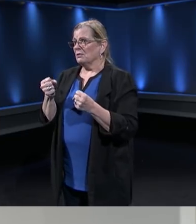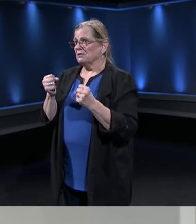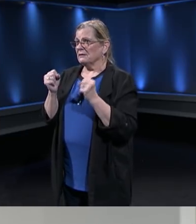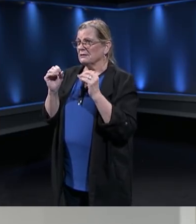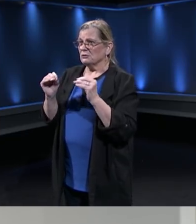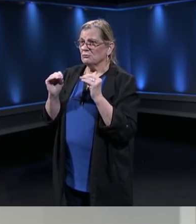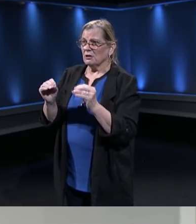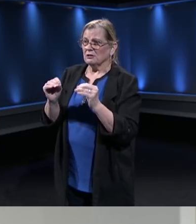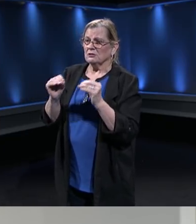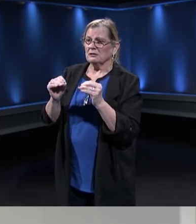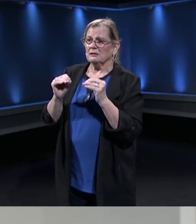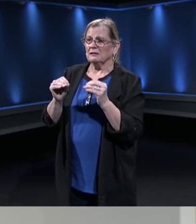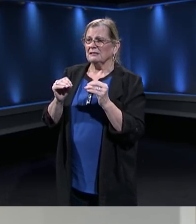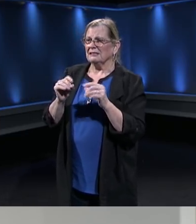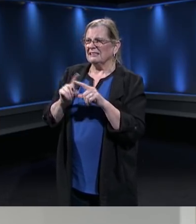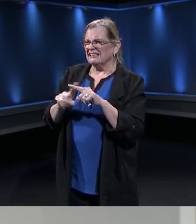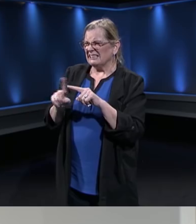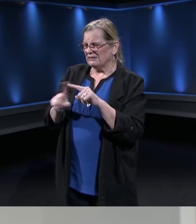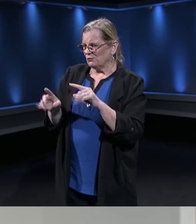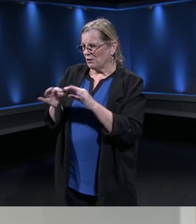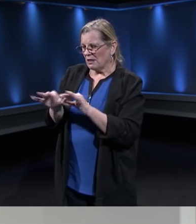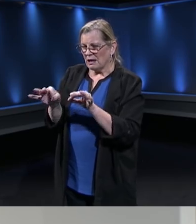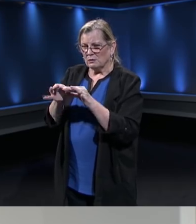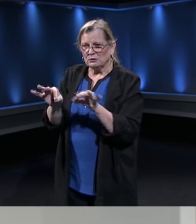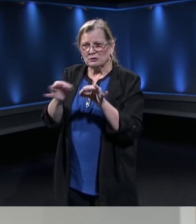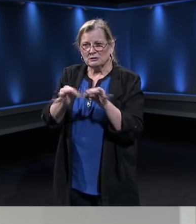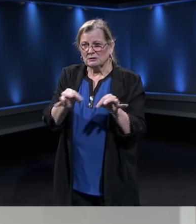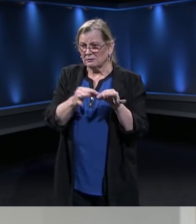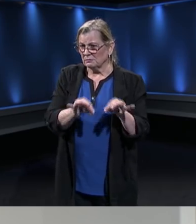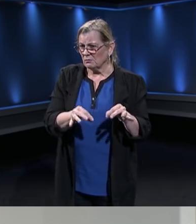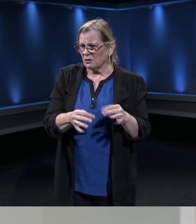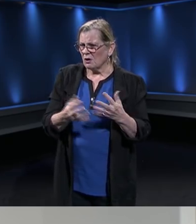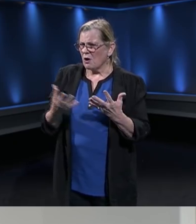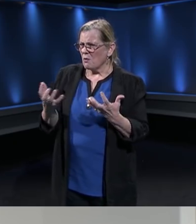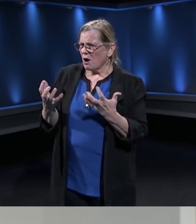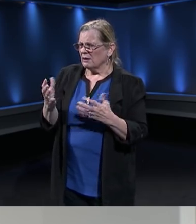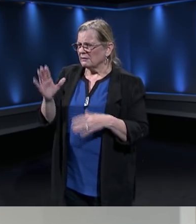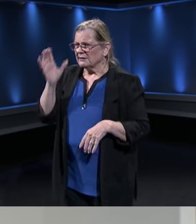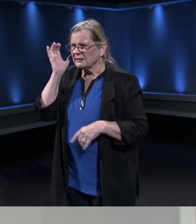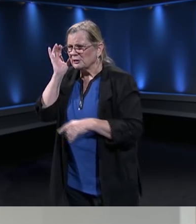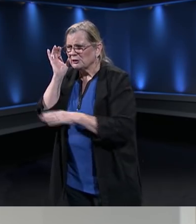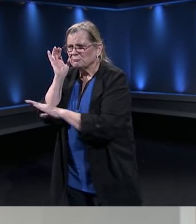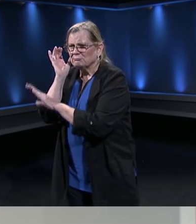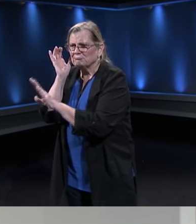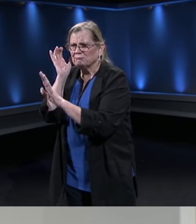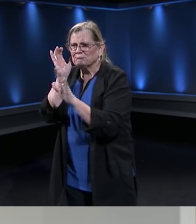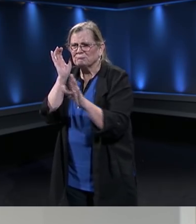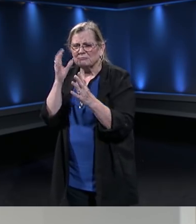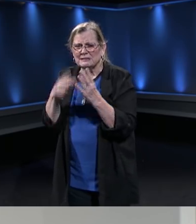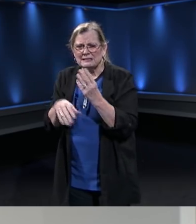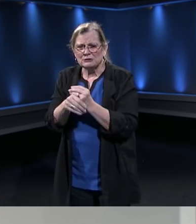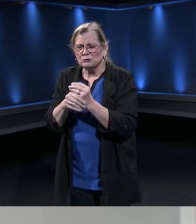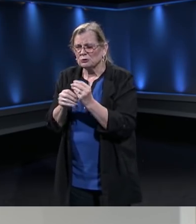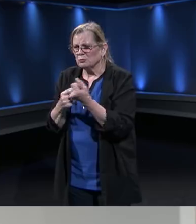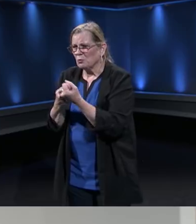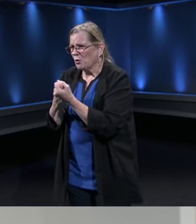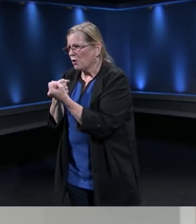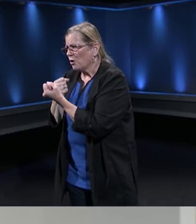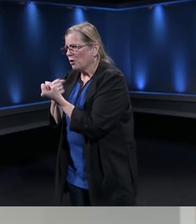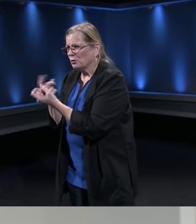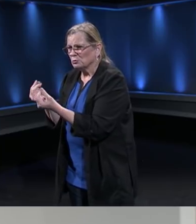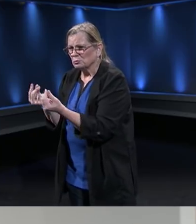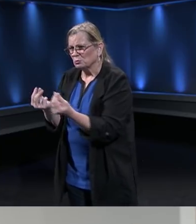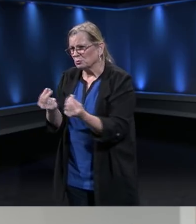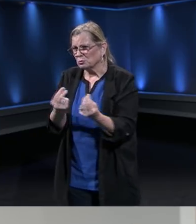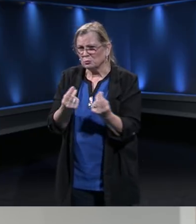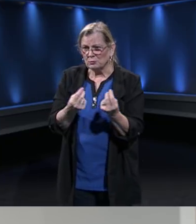really got to continue to work and want to hear from our community what are the additional supports and resources they need to feel like they can